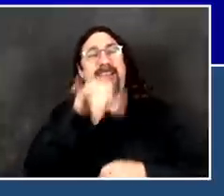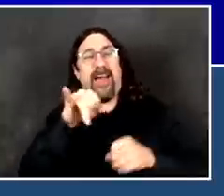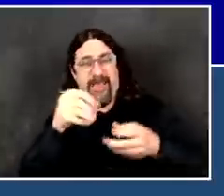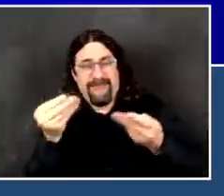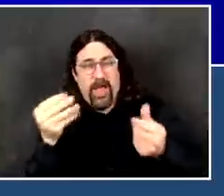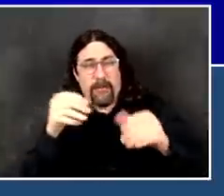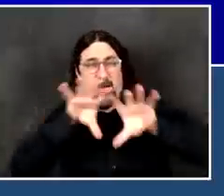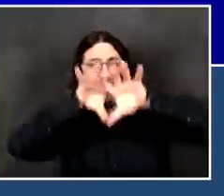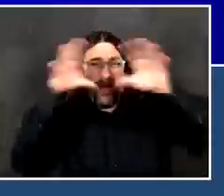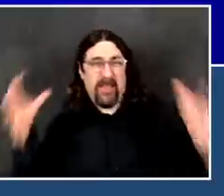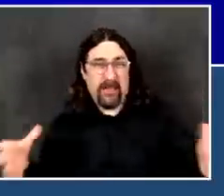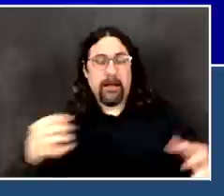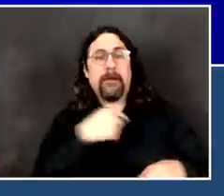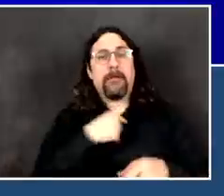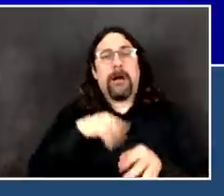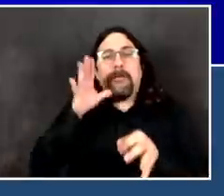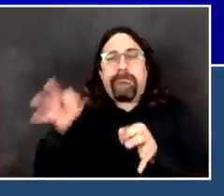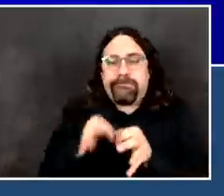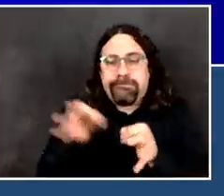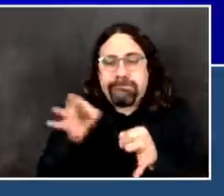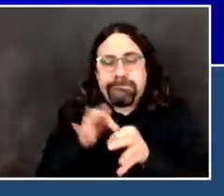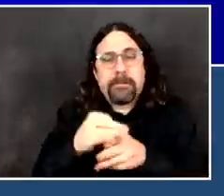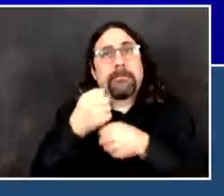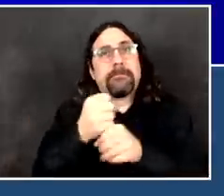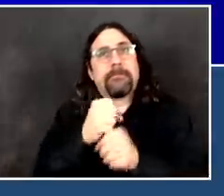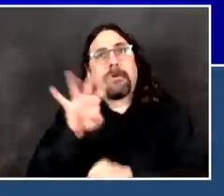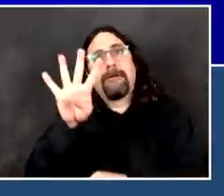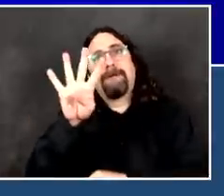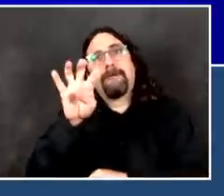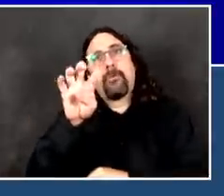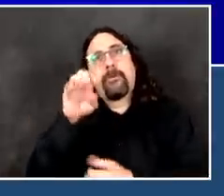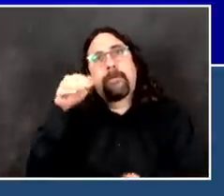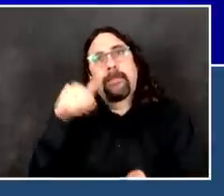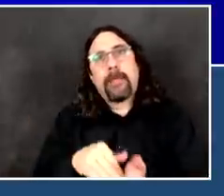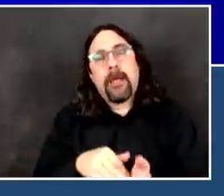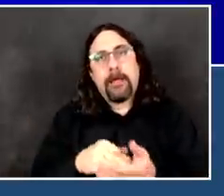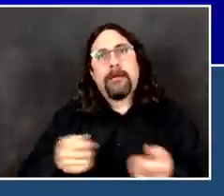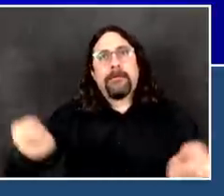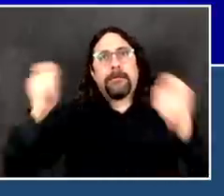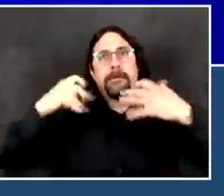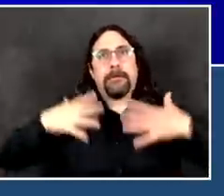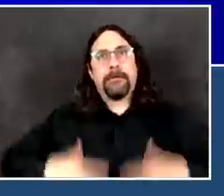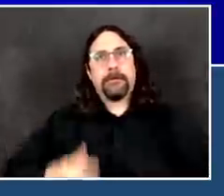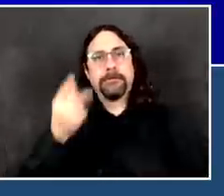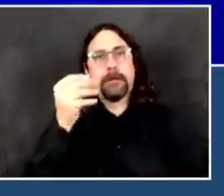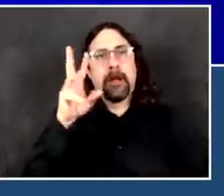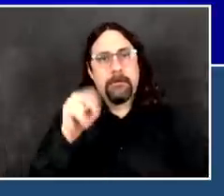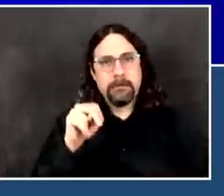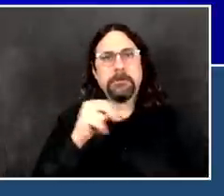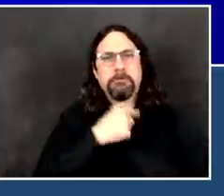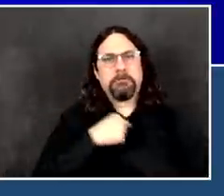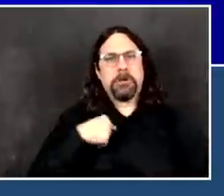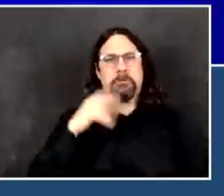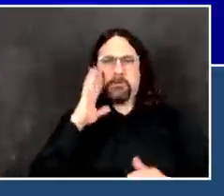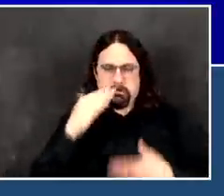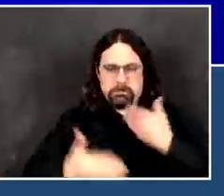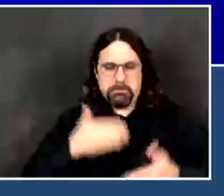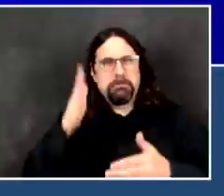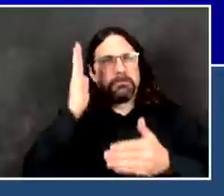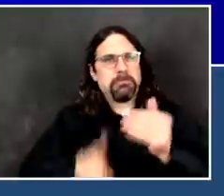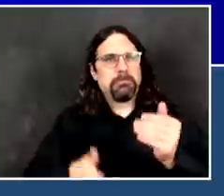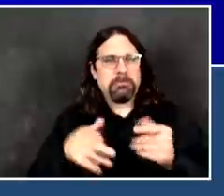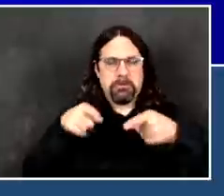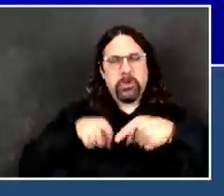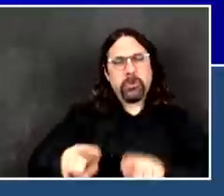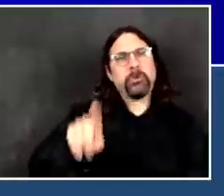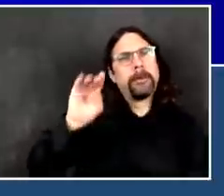expanding constantly as we create more and more of these gowns in New York City. Special thank you to folks